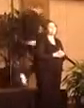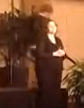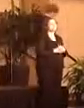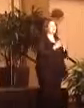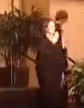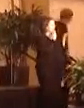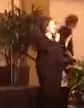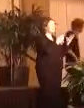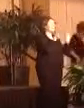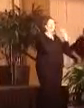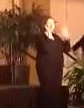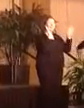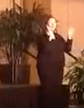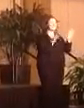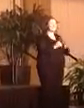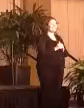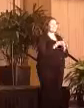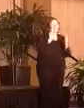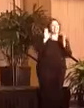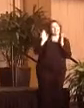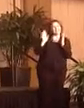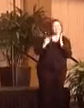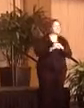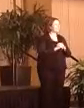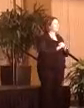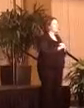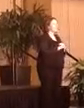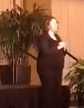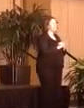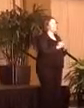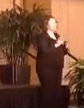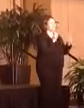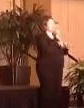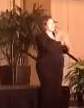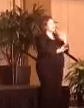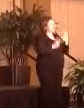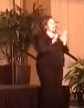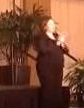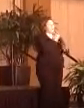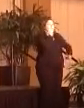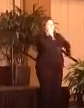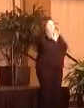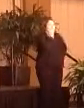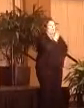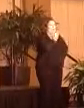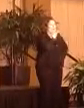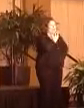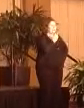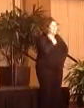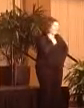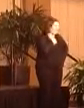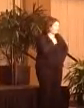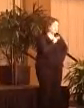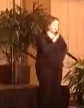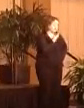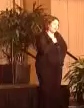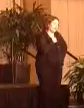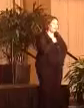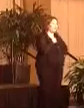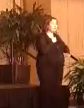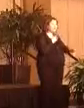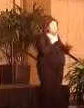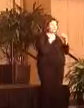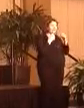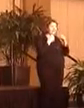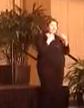Thank you. Hey guys. Hey. Okay, so 2 hours. That's the longest that I've talked to someone that drove. Is there